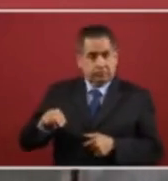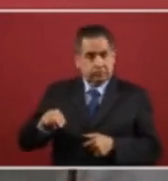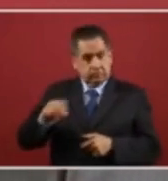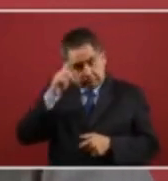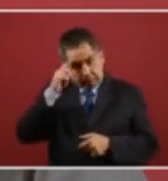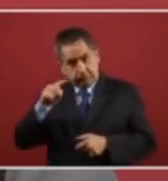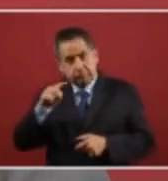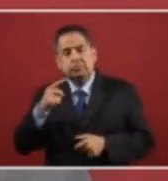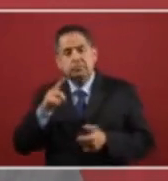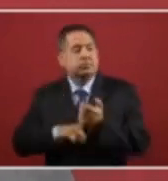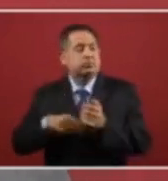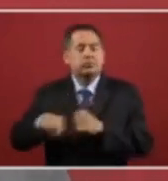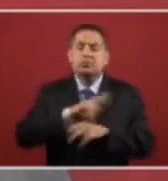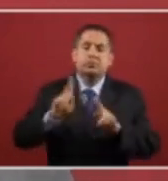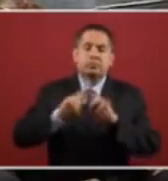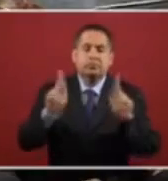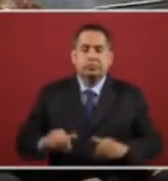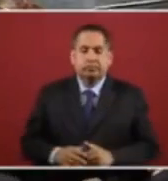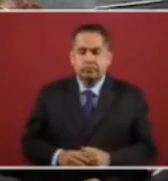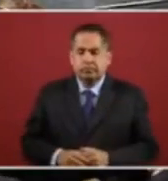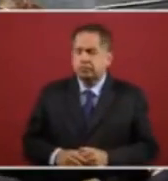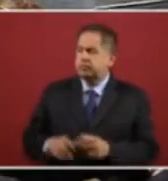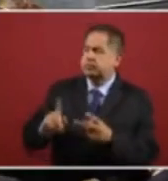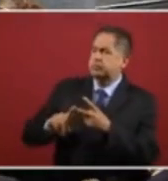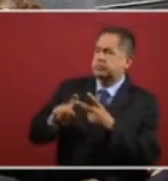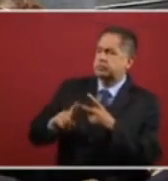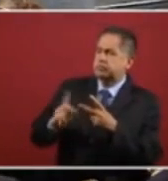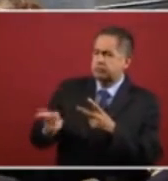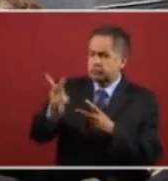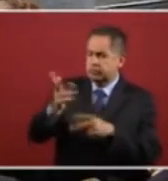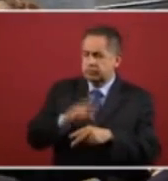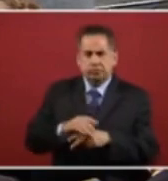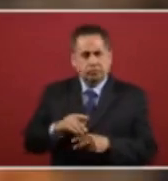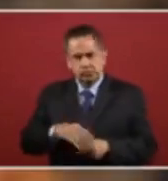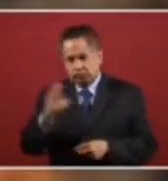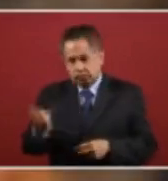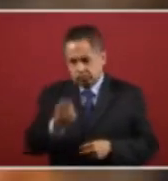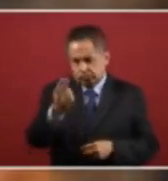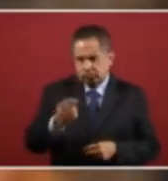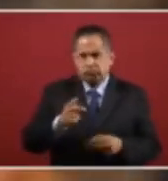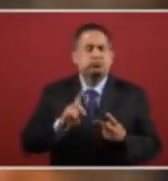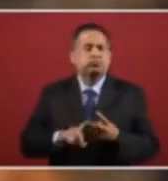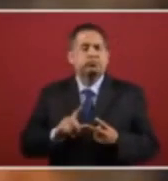National Guard, in order to bring forth peace.